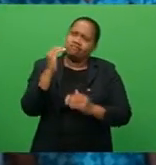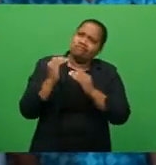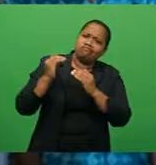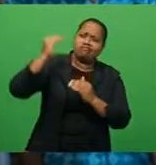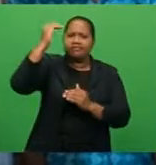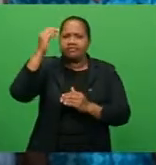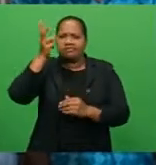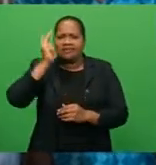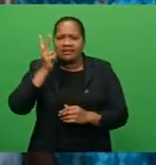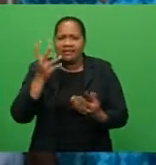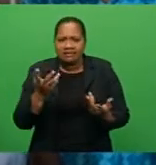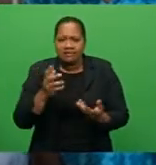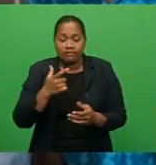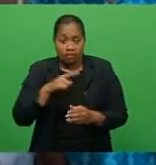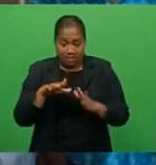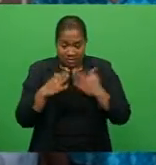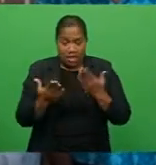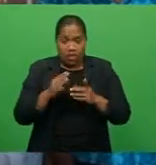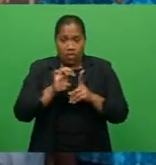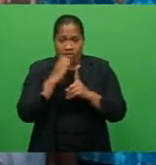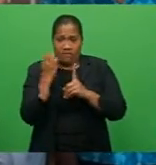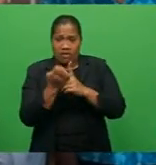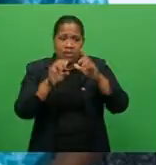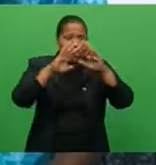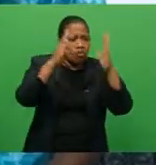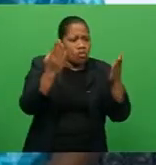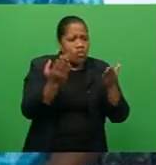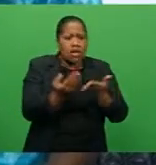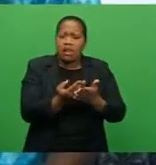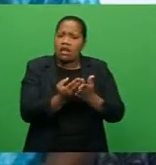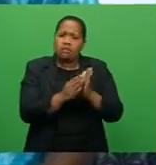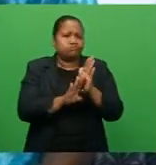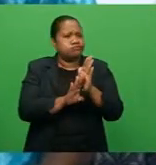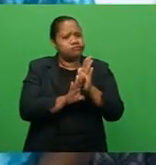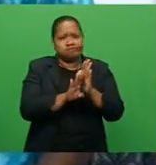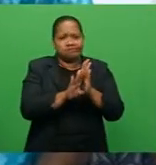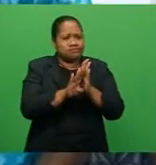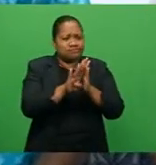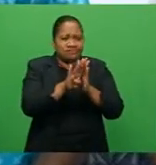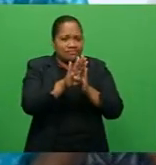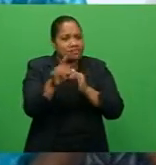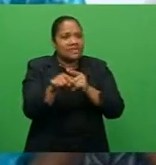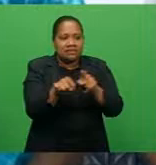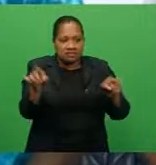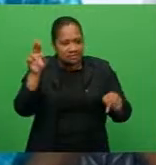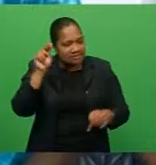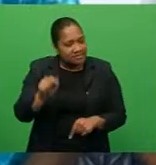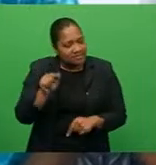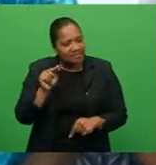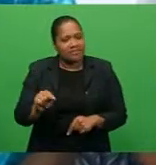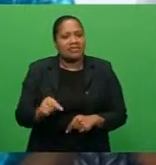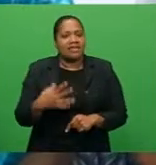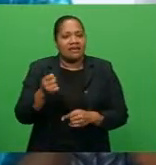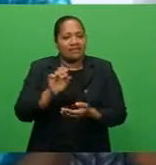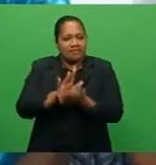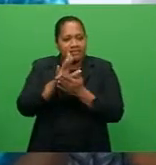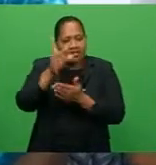the environment now, the world now has progressed so much that you need to have an